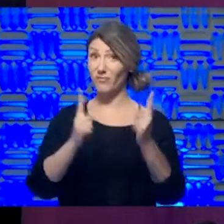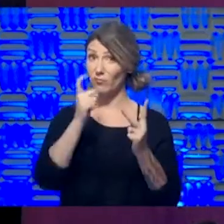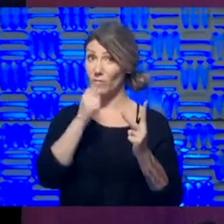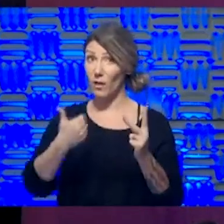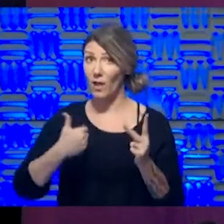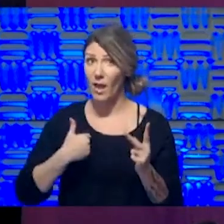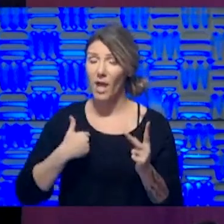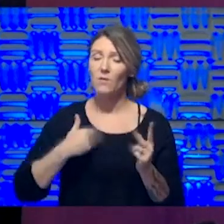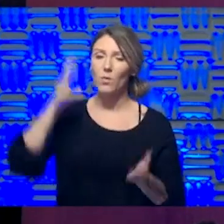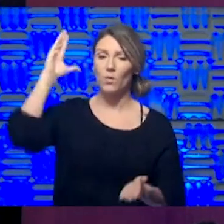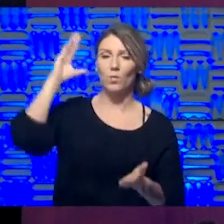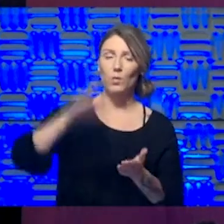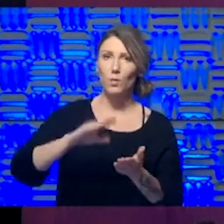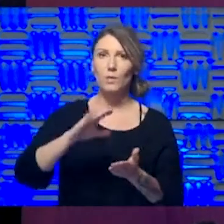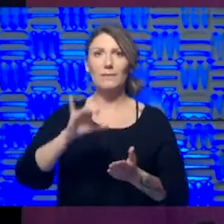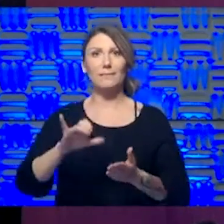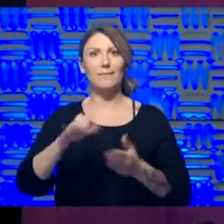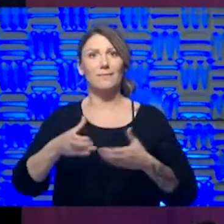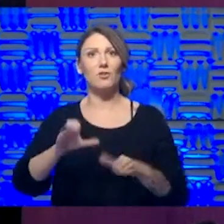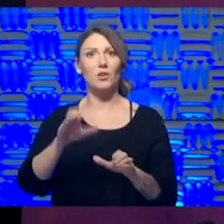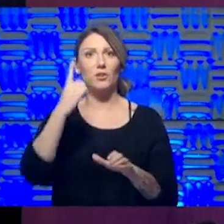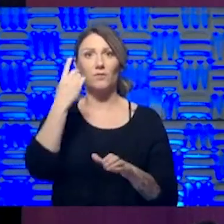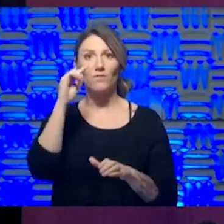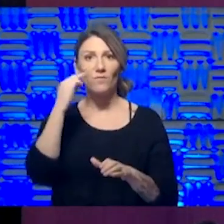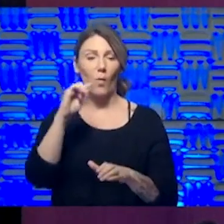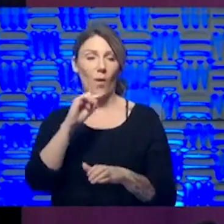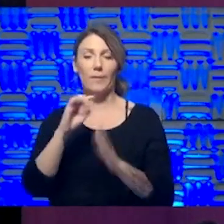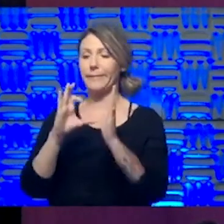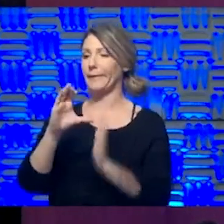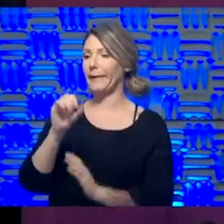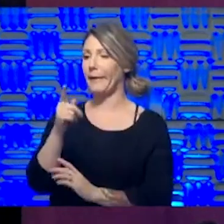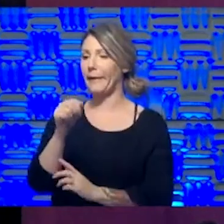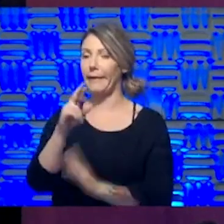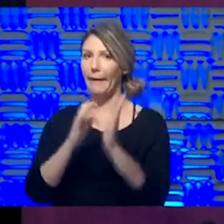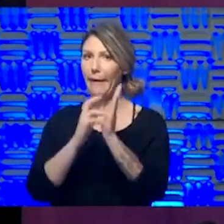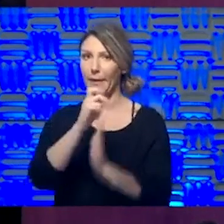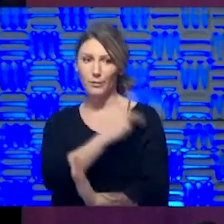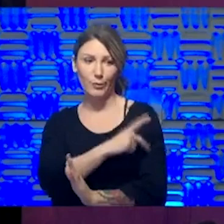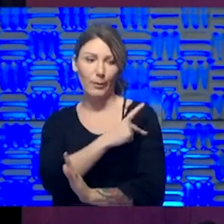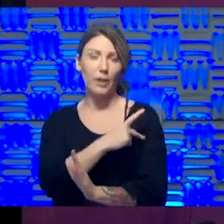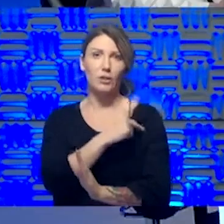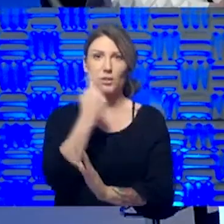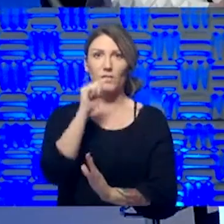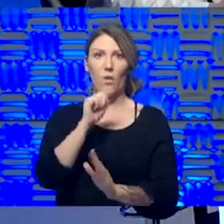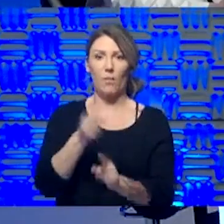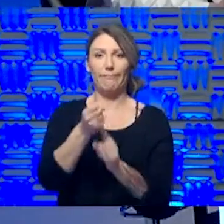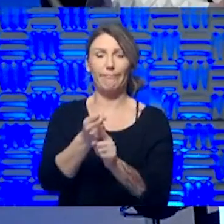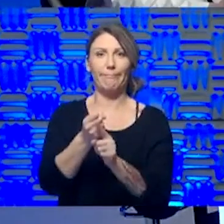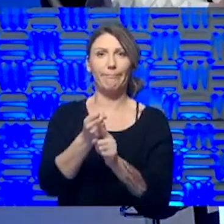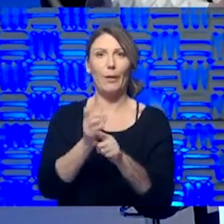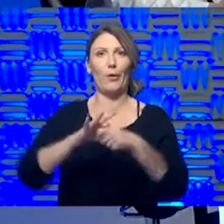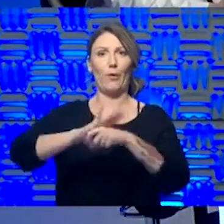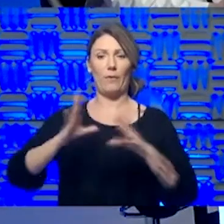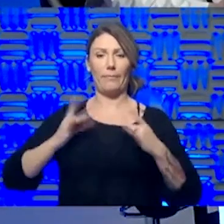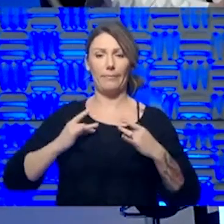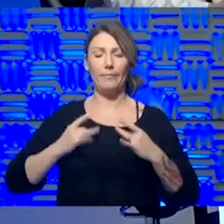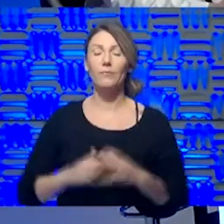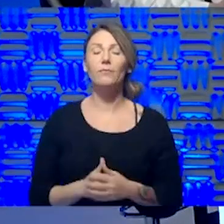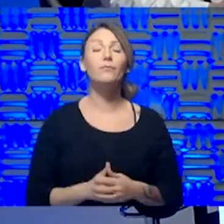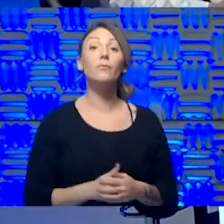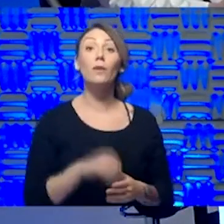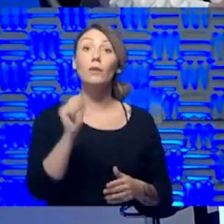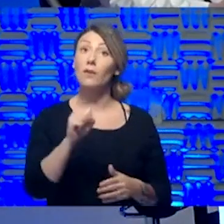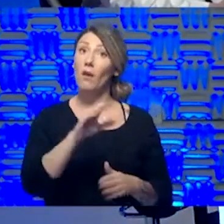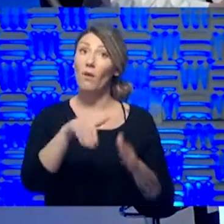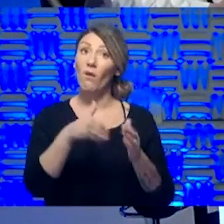for infection for the cancer patients and for our staff. So those are two of the major things that we've developed here. And I think all the good infection control when patients